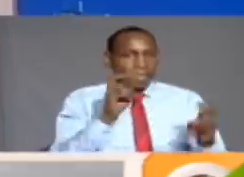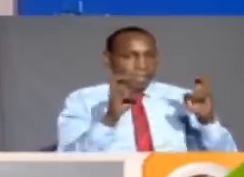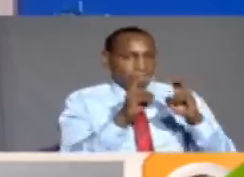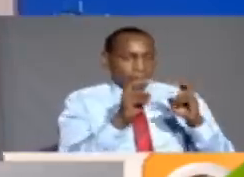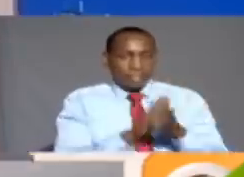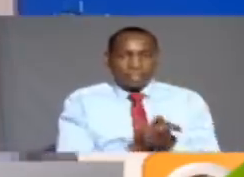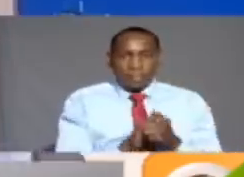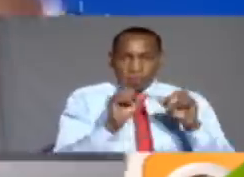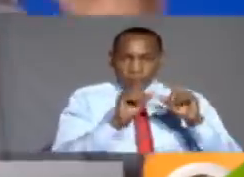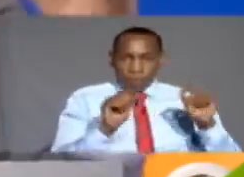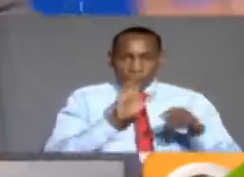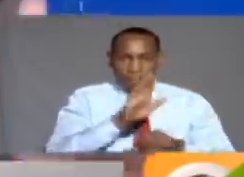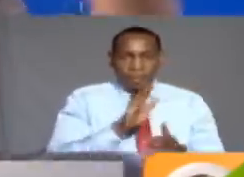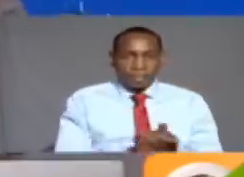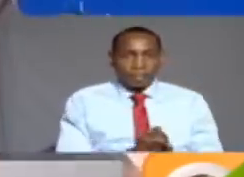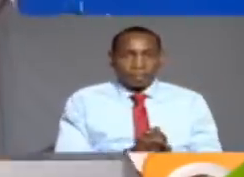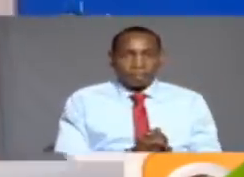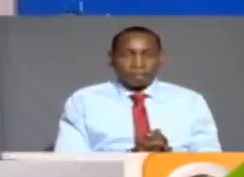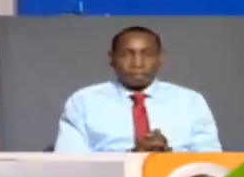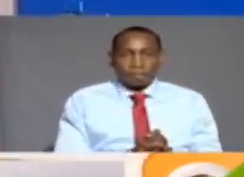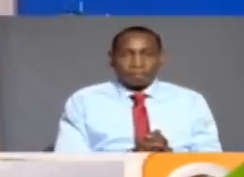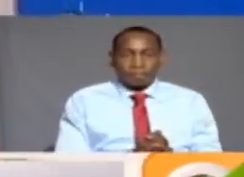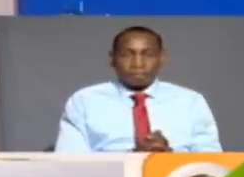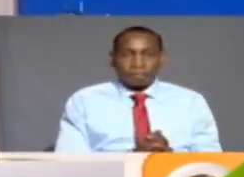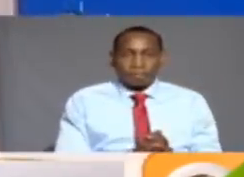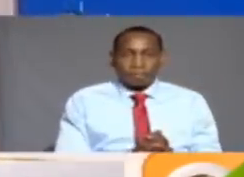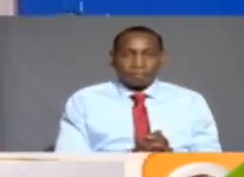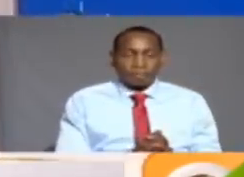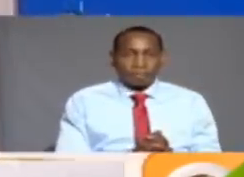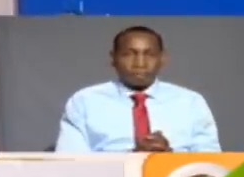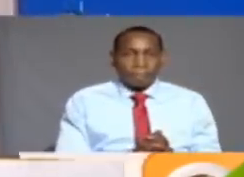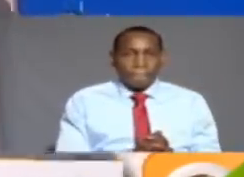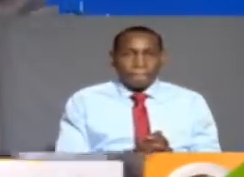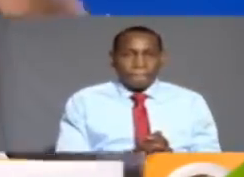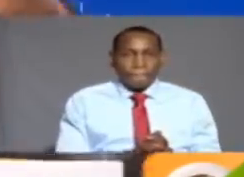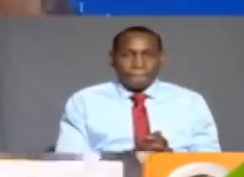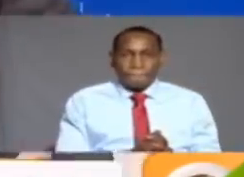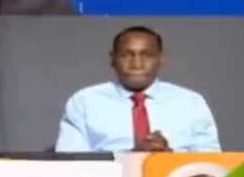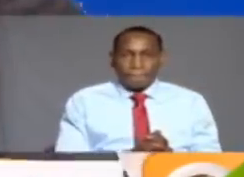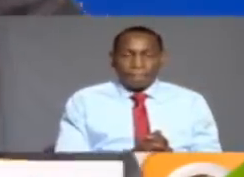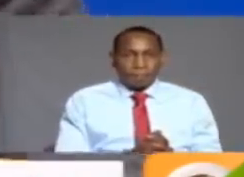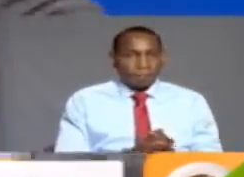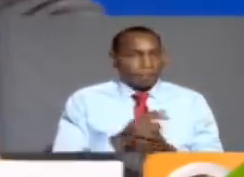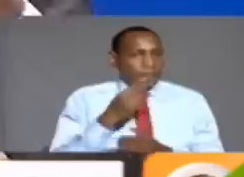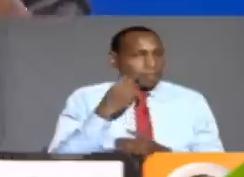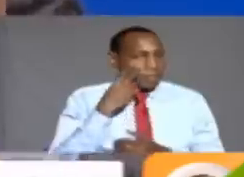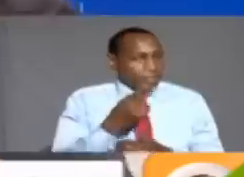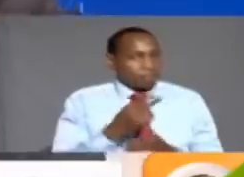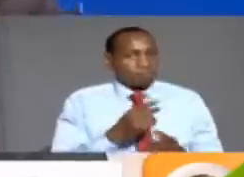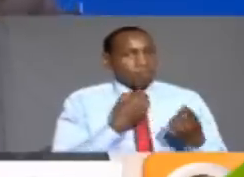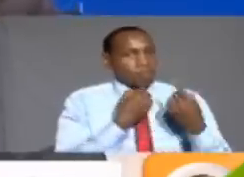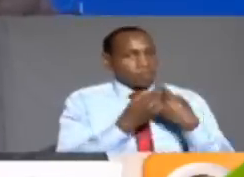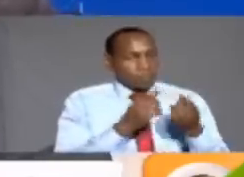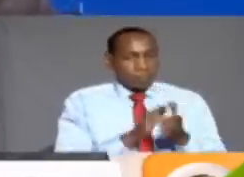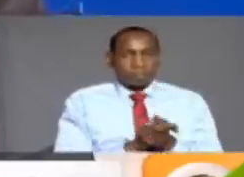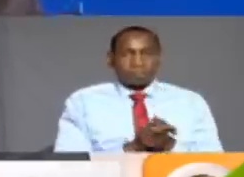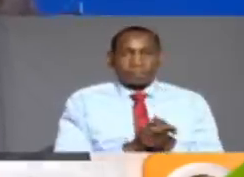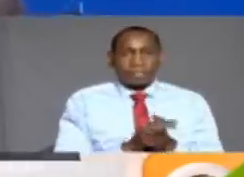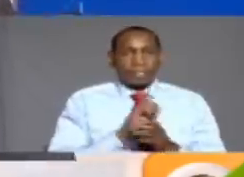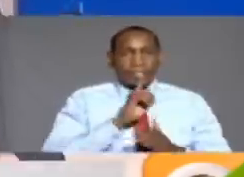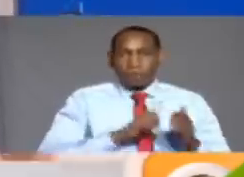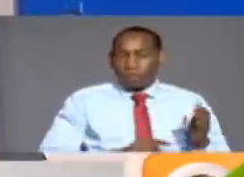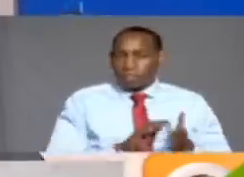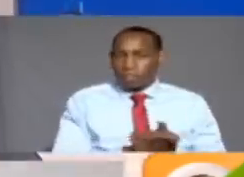words. And of course, he did it because the president went ahead to do it. I mean, we've had them talk. We've had his troops talk, and they